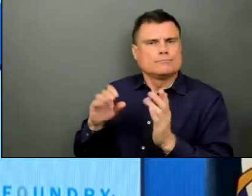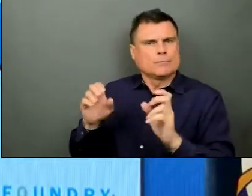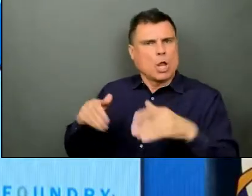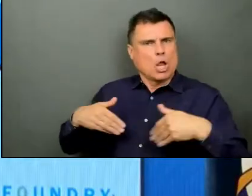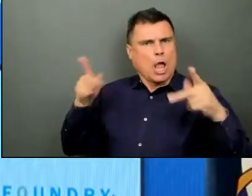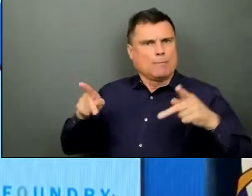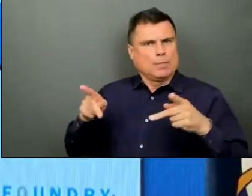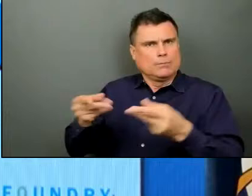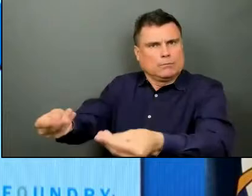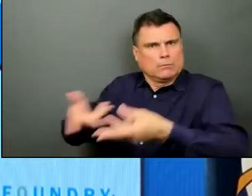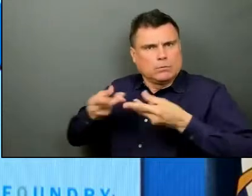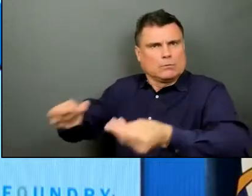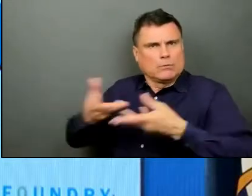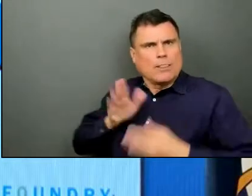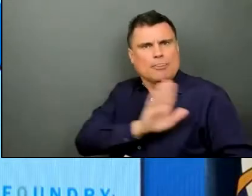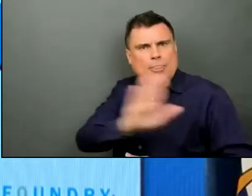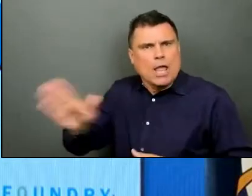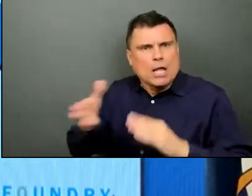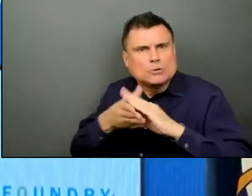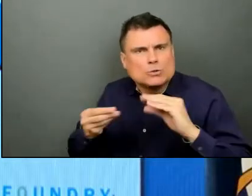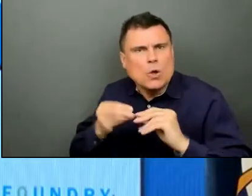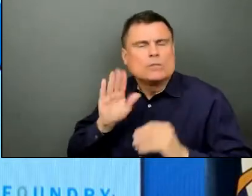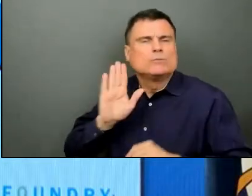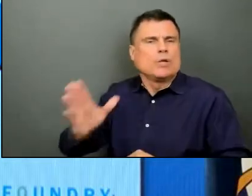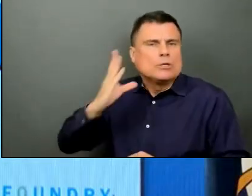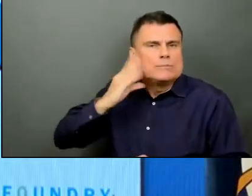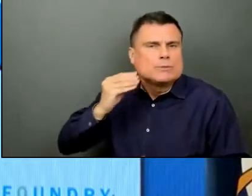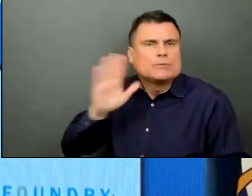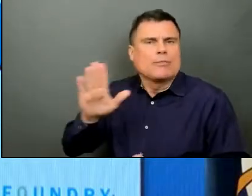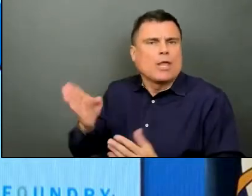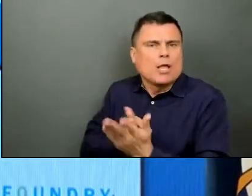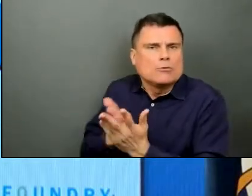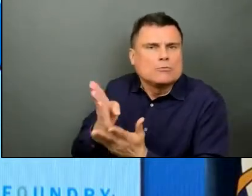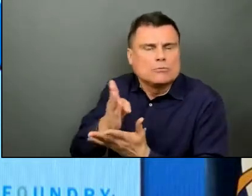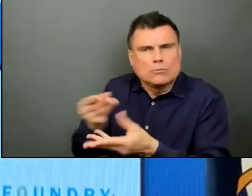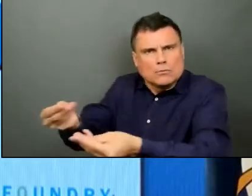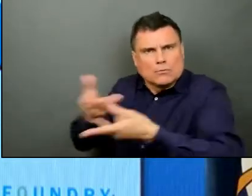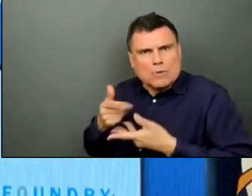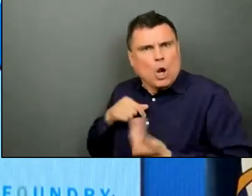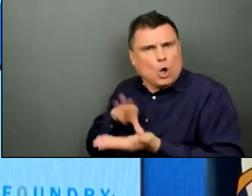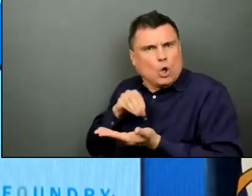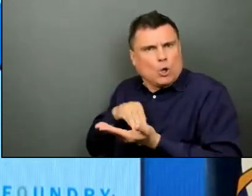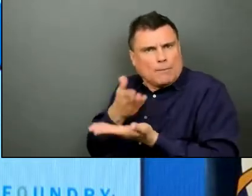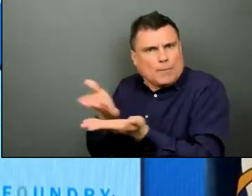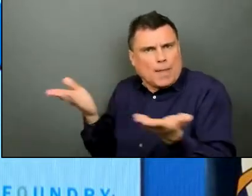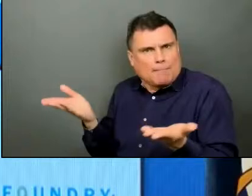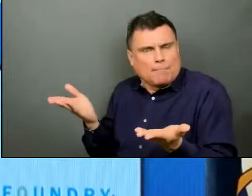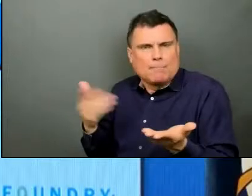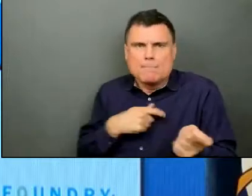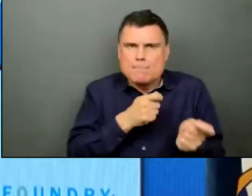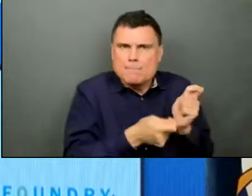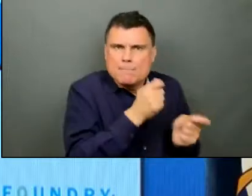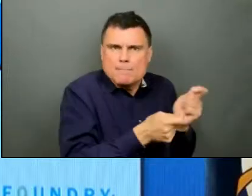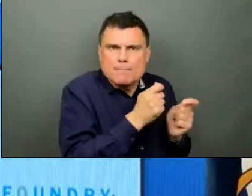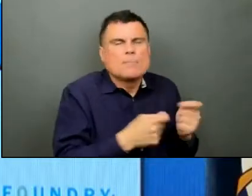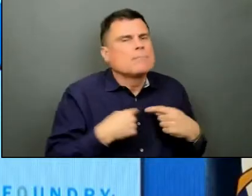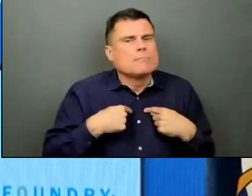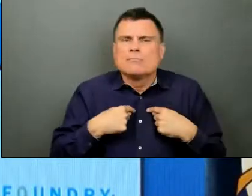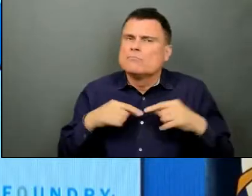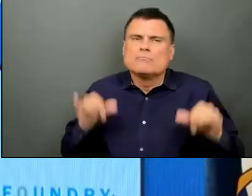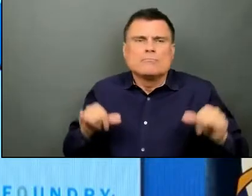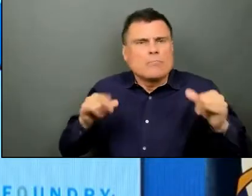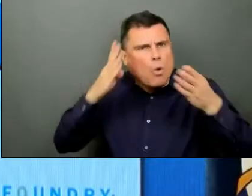system would work better for them. The announcement today about Foundry's app, as we heard, 5 years in the making and in the building, is an example